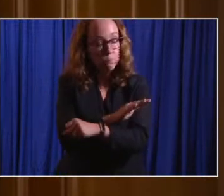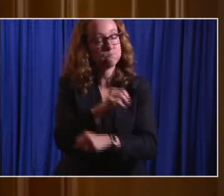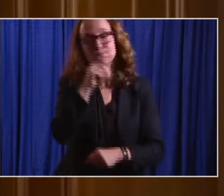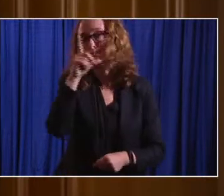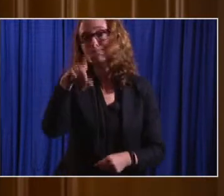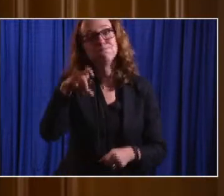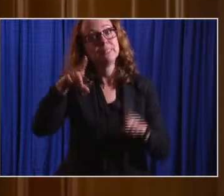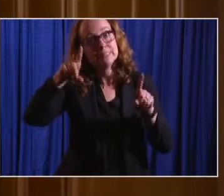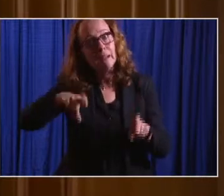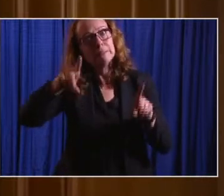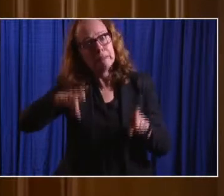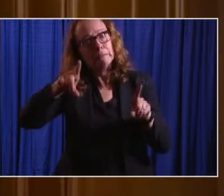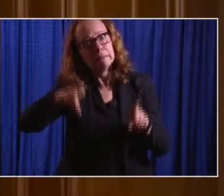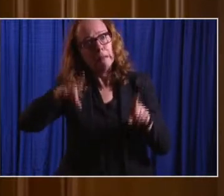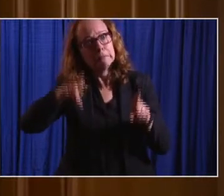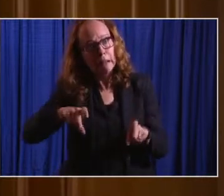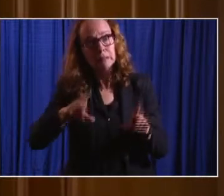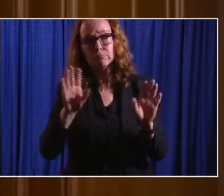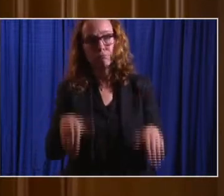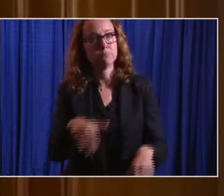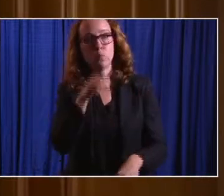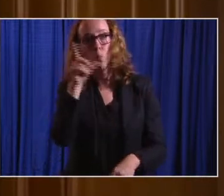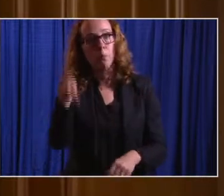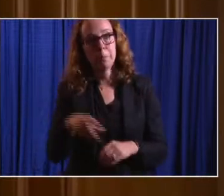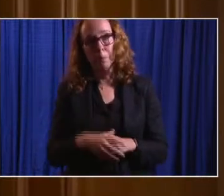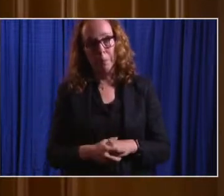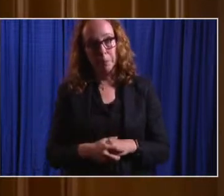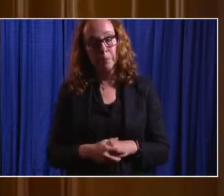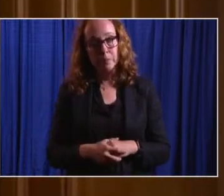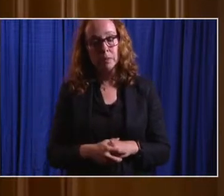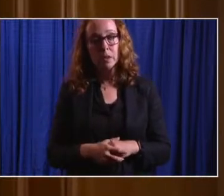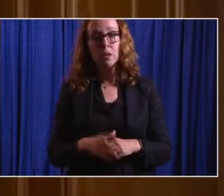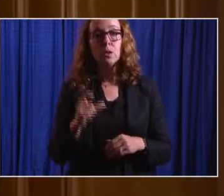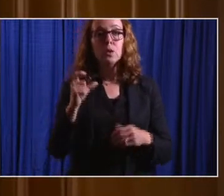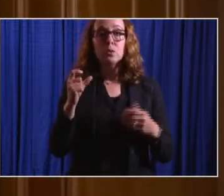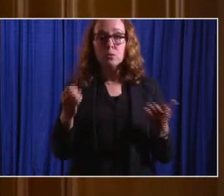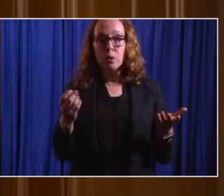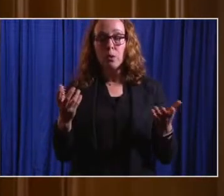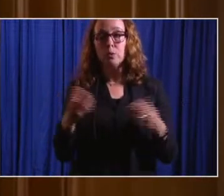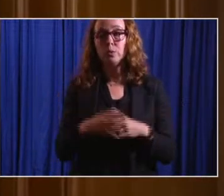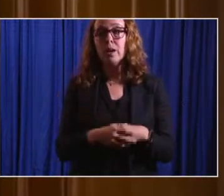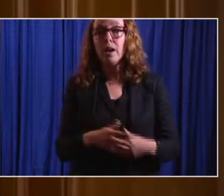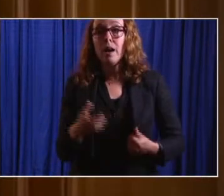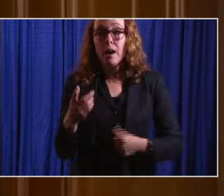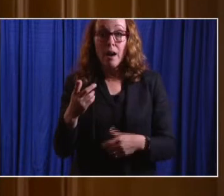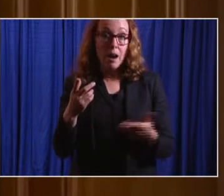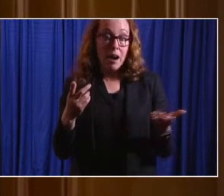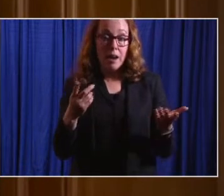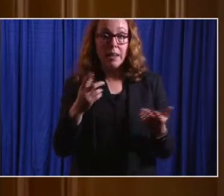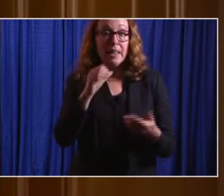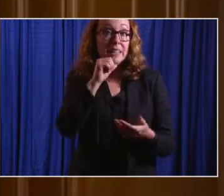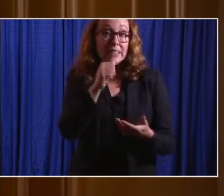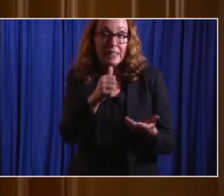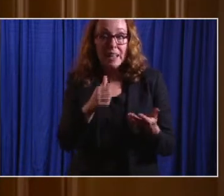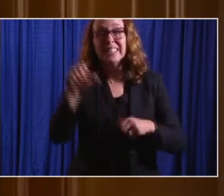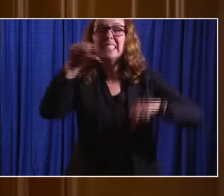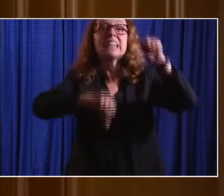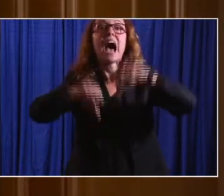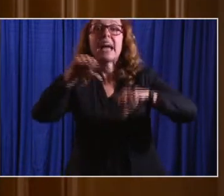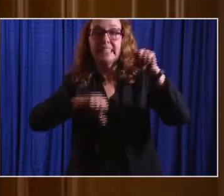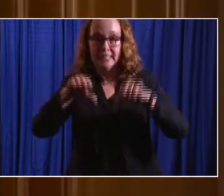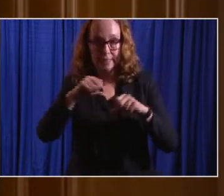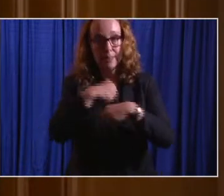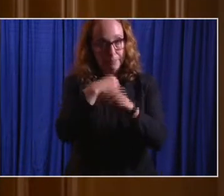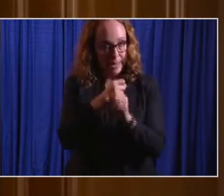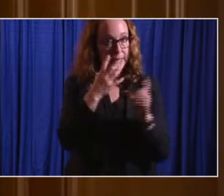see science drive these distinctions. And it's not that, we don't care about